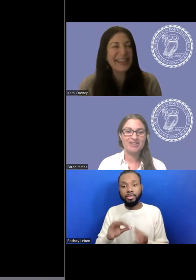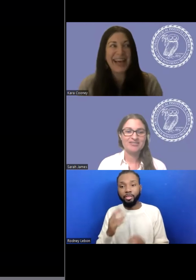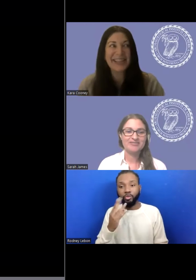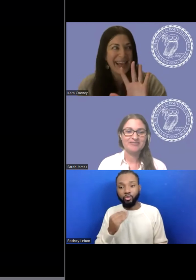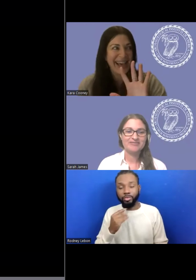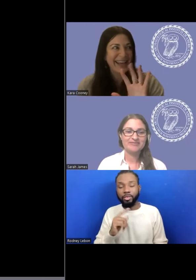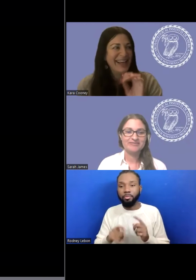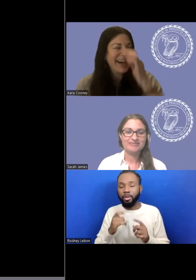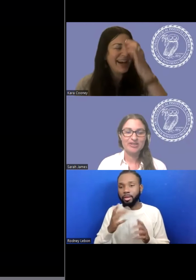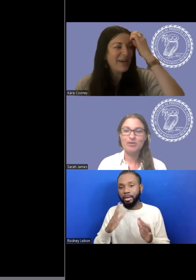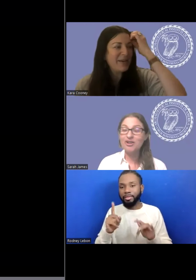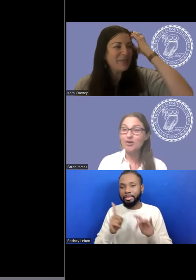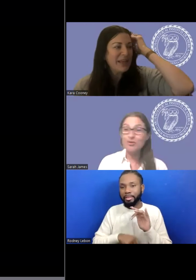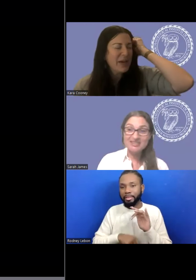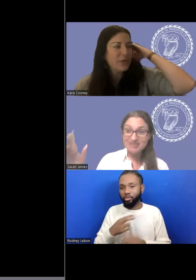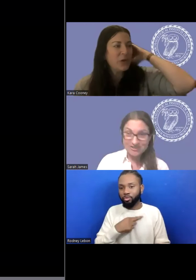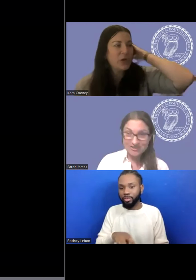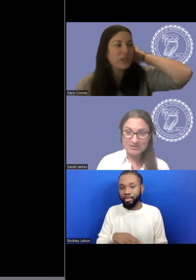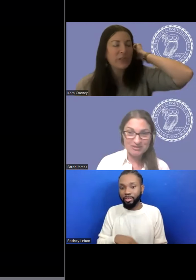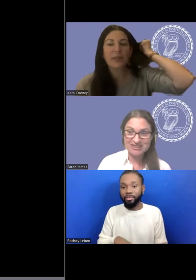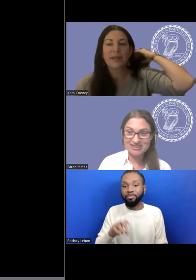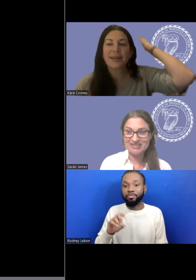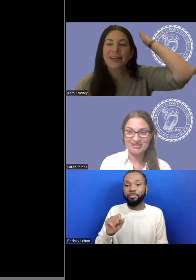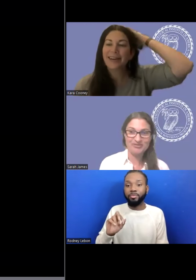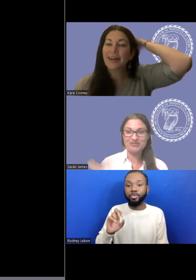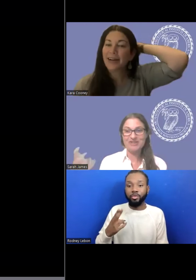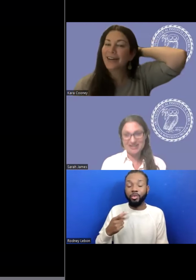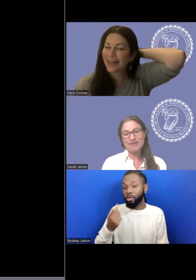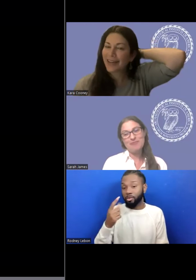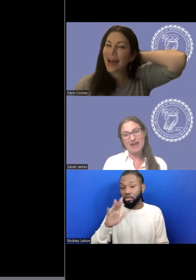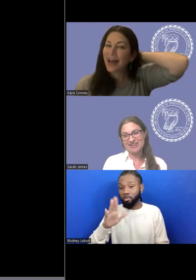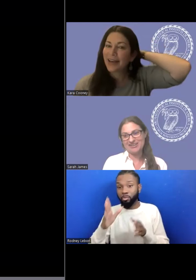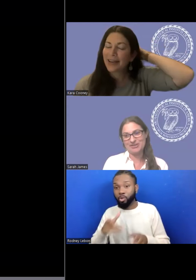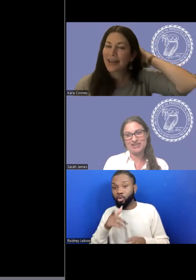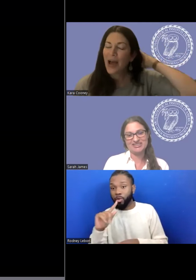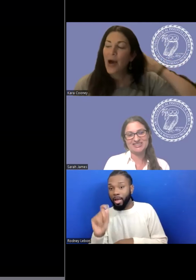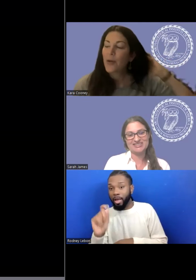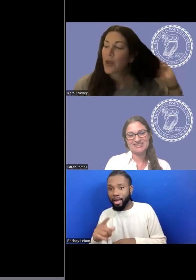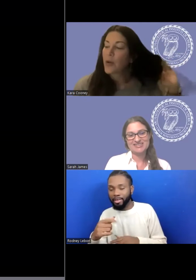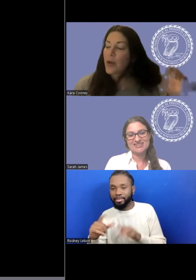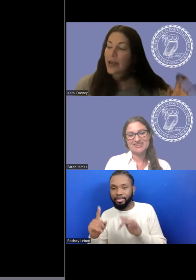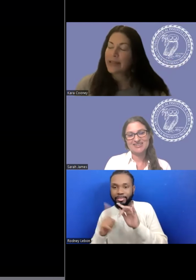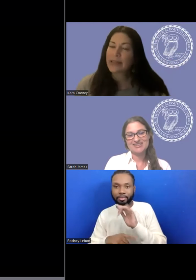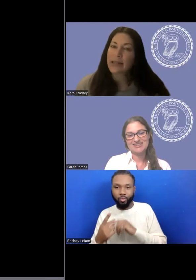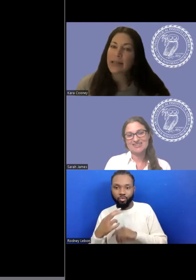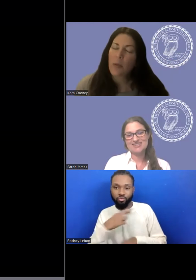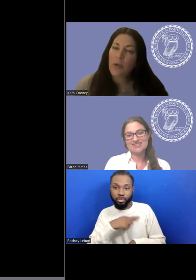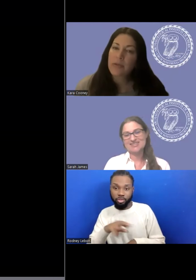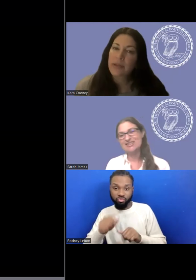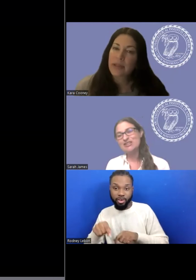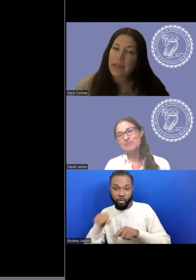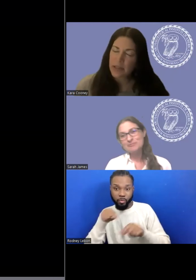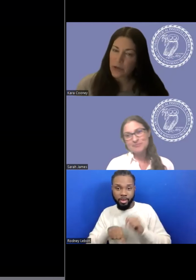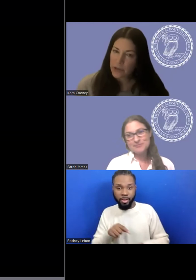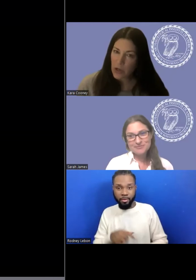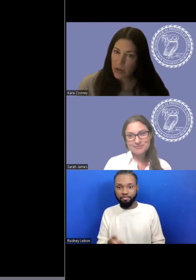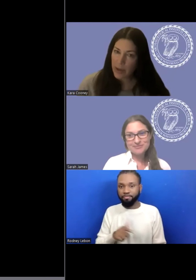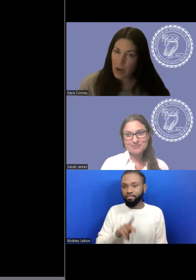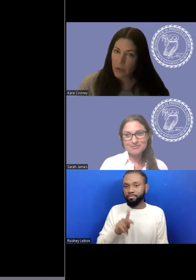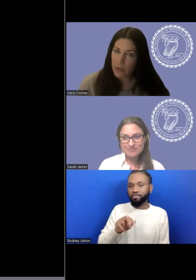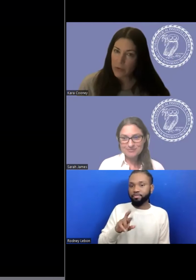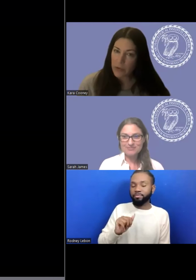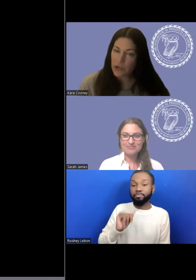So that's okay. Well, our questioner skipped a religion, so feel free to go back if you wish. It's almost easier to